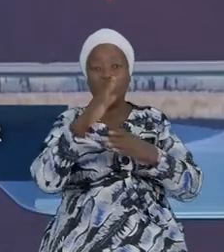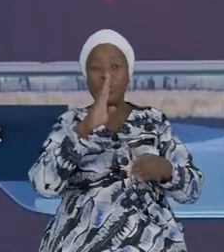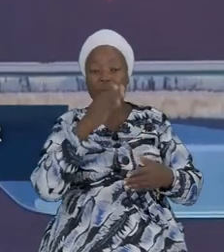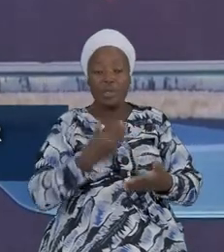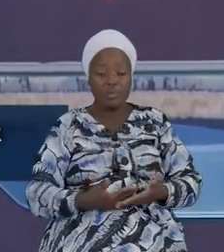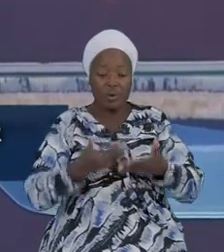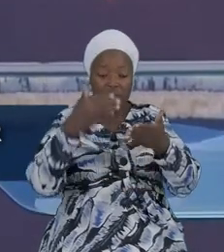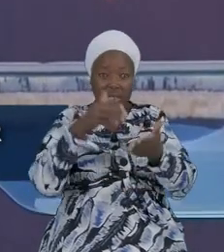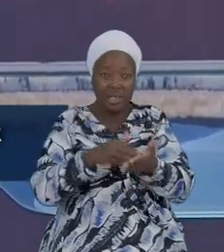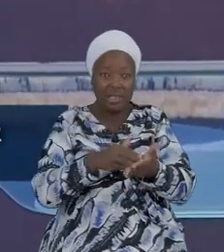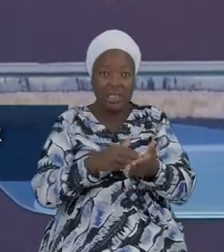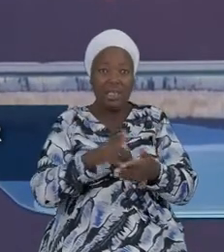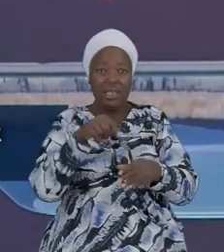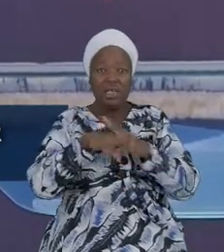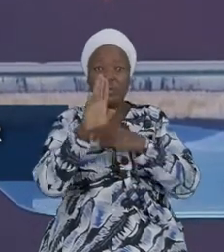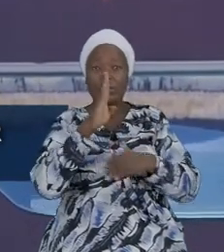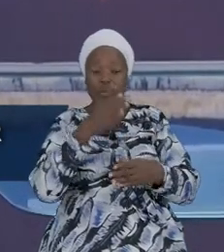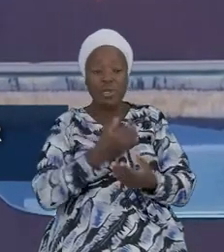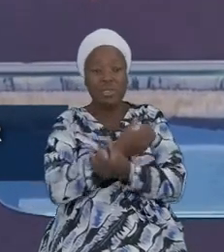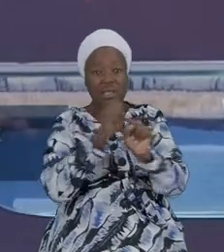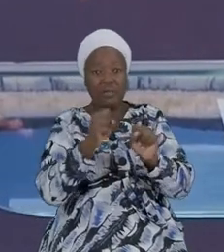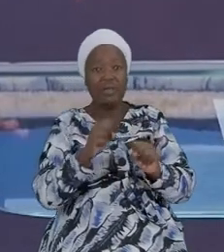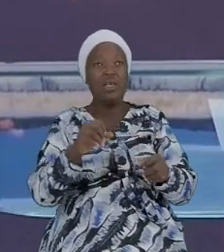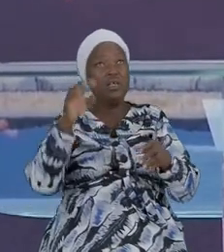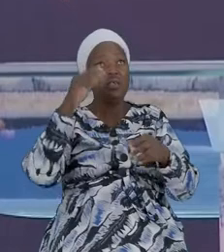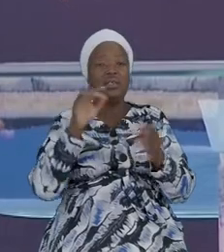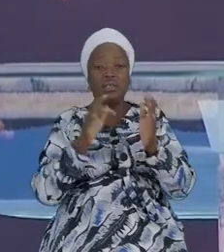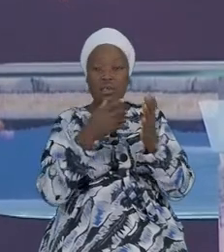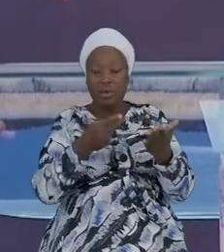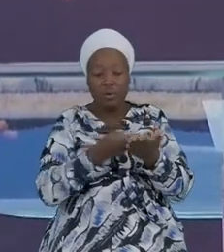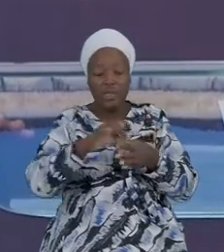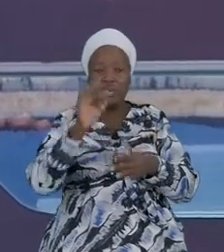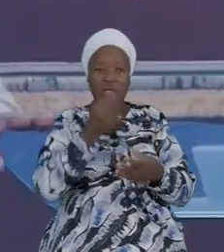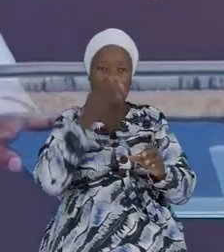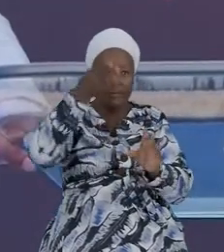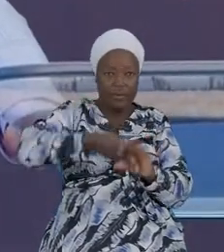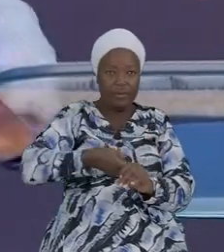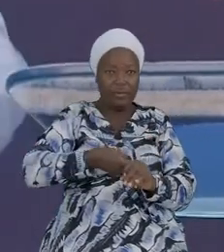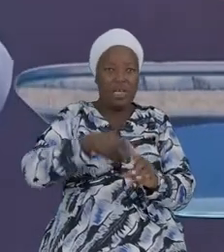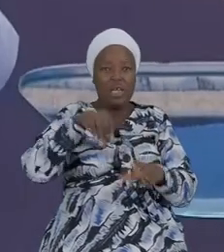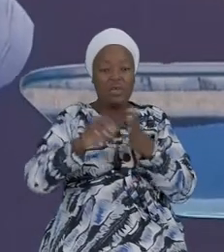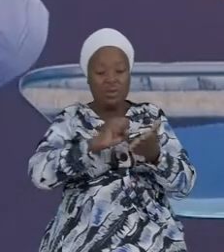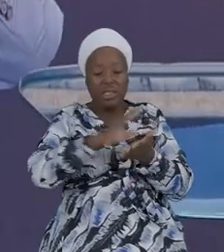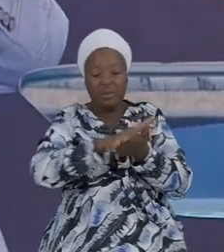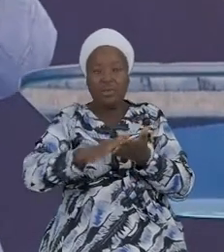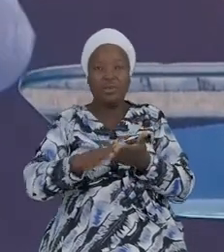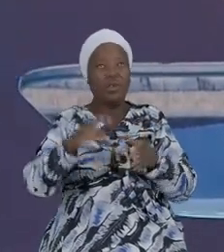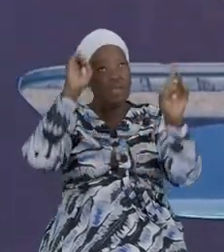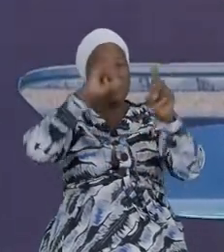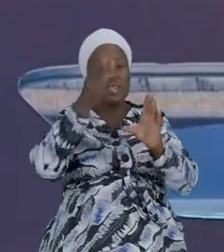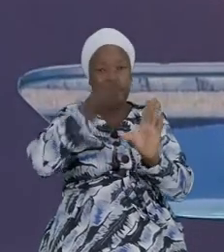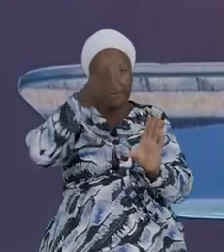again, it's involved. In your sanctification, it's involved. In your power of the Holy Ghost,